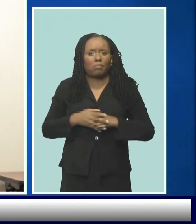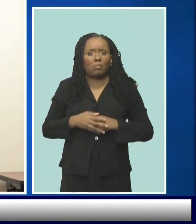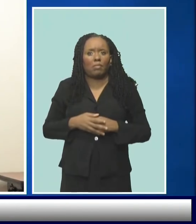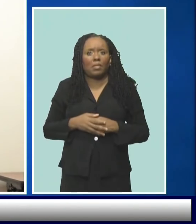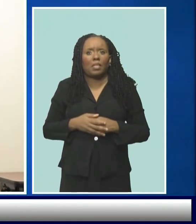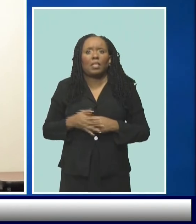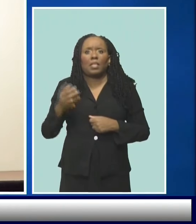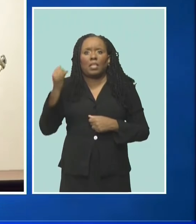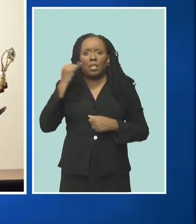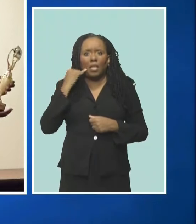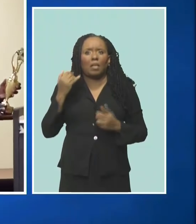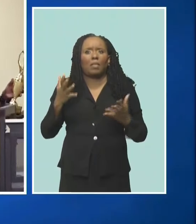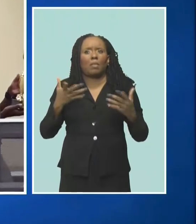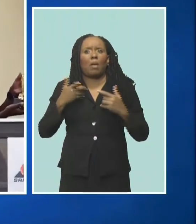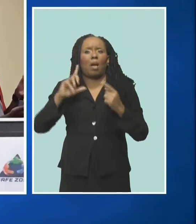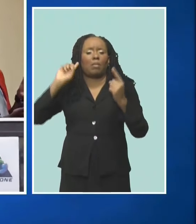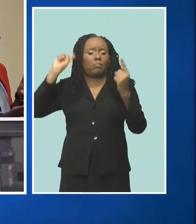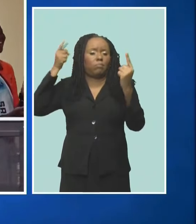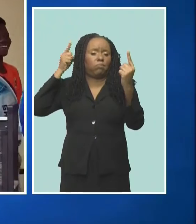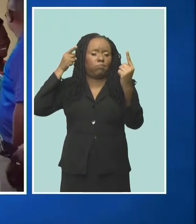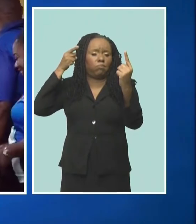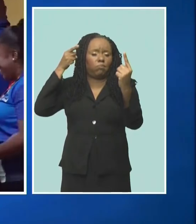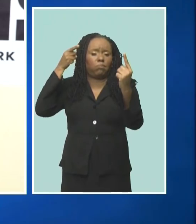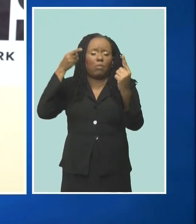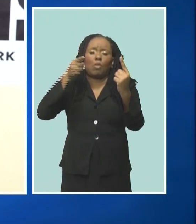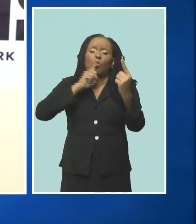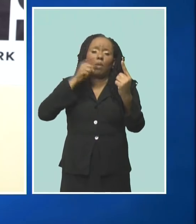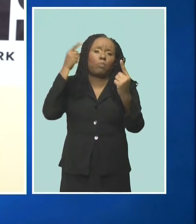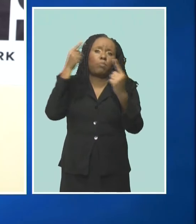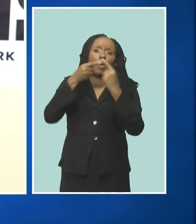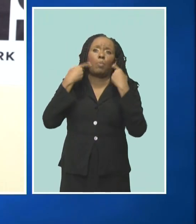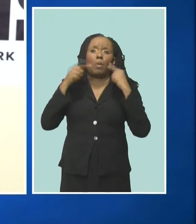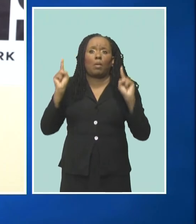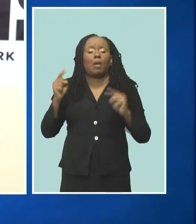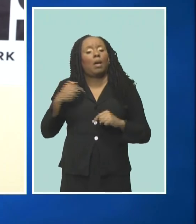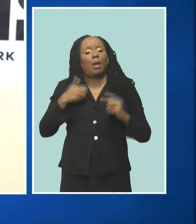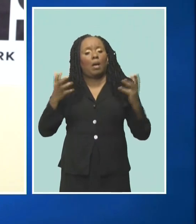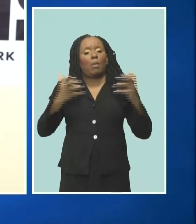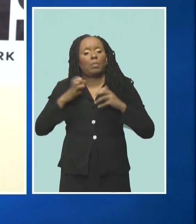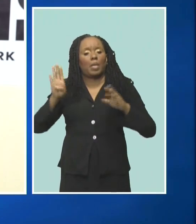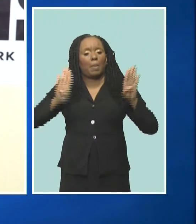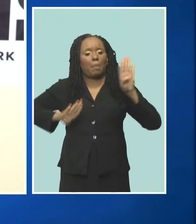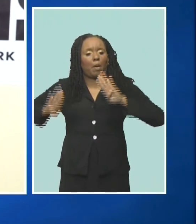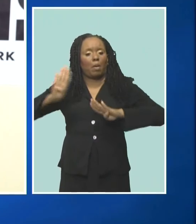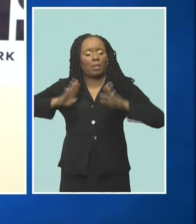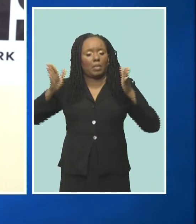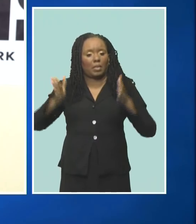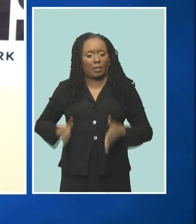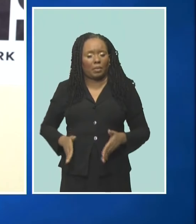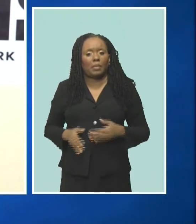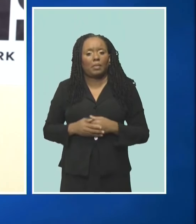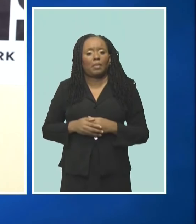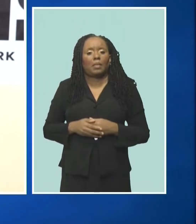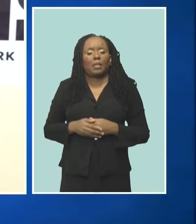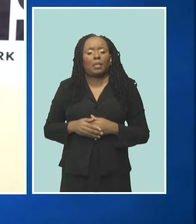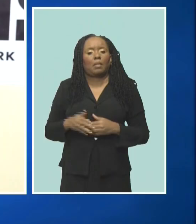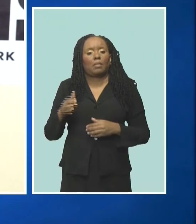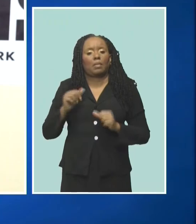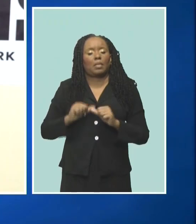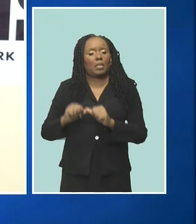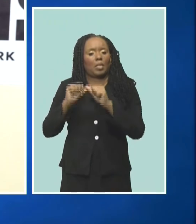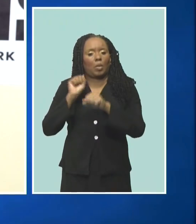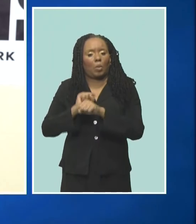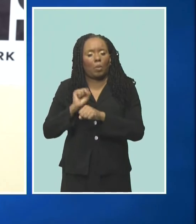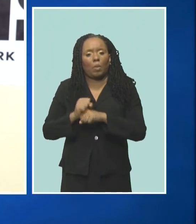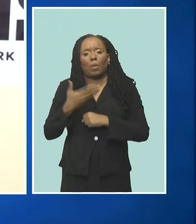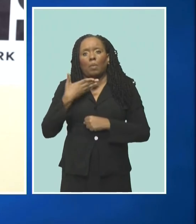for the stars, land amongst the moon. My goal in life, I want to be a biologist, so I aspire to continue doing work. I do better